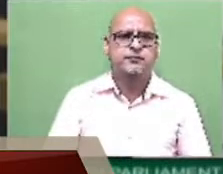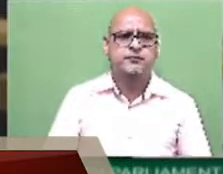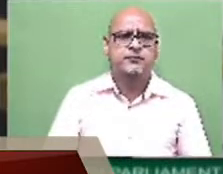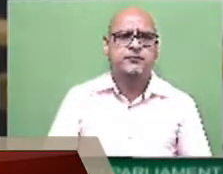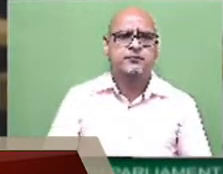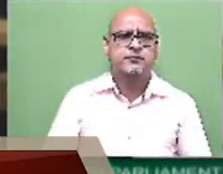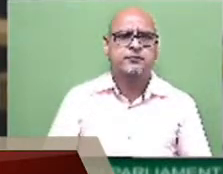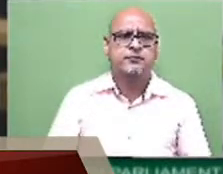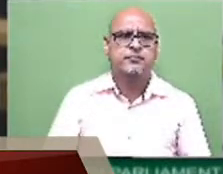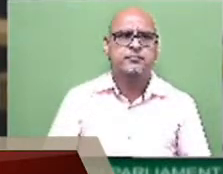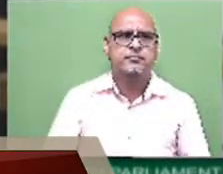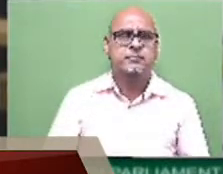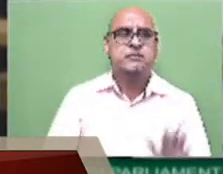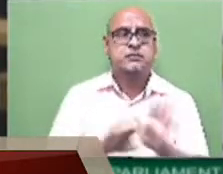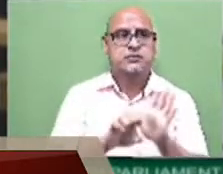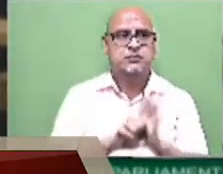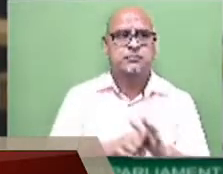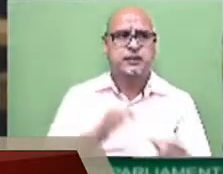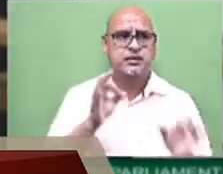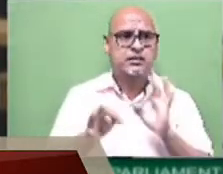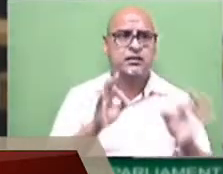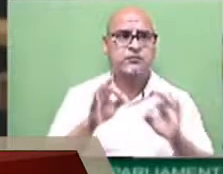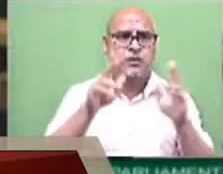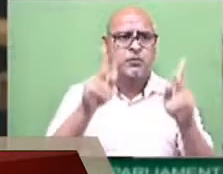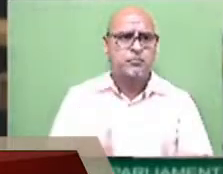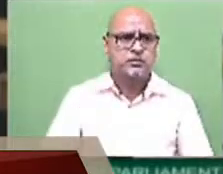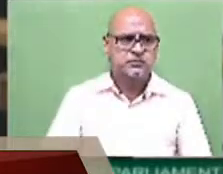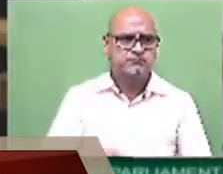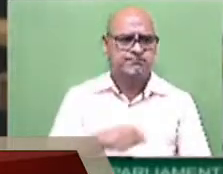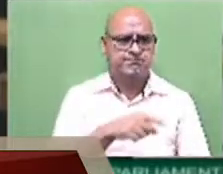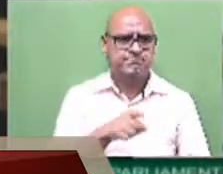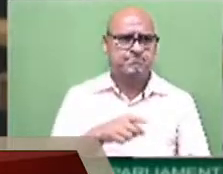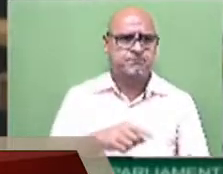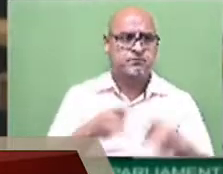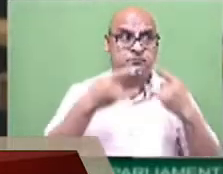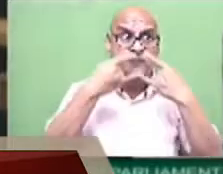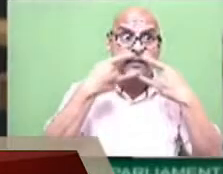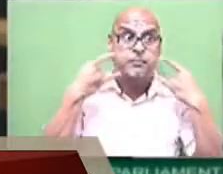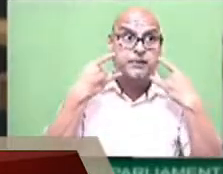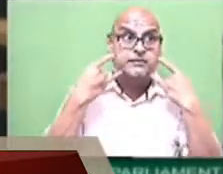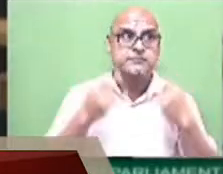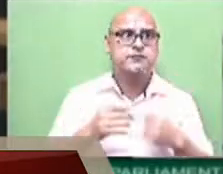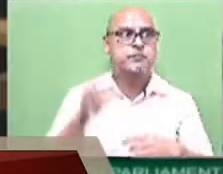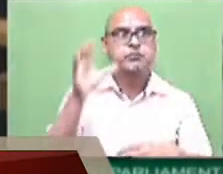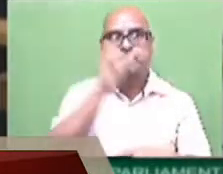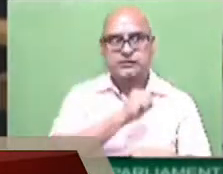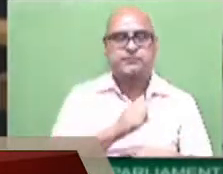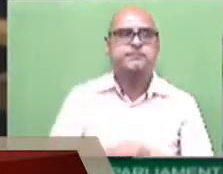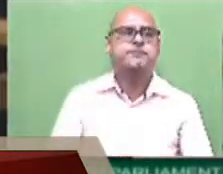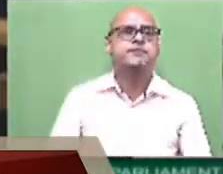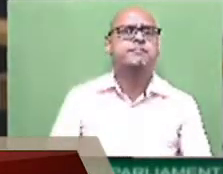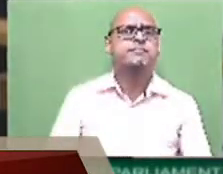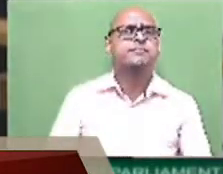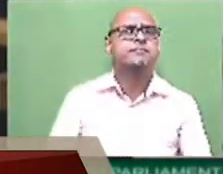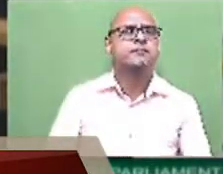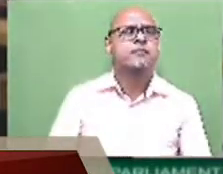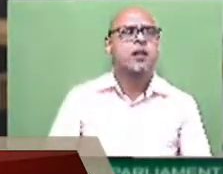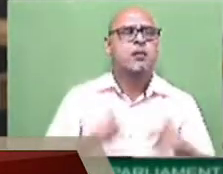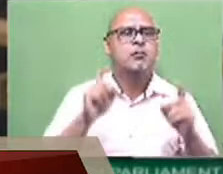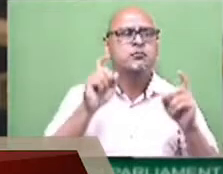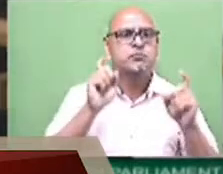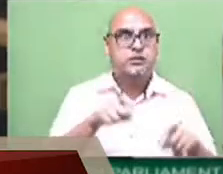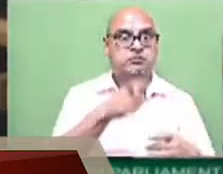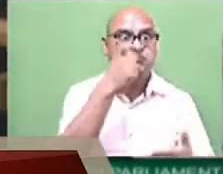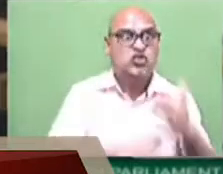$20,000. Now, someone in this pandemic who can't even buy groceries to survive, I know the member for Laventille